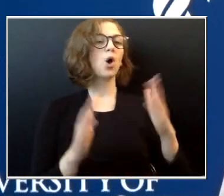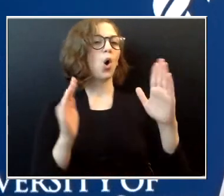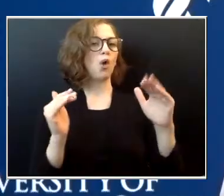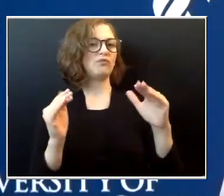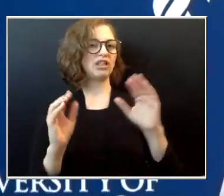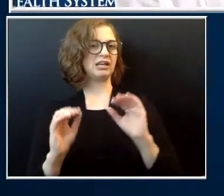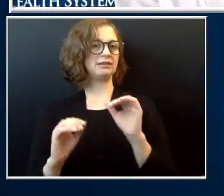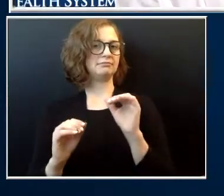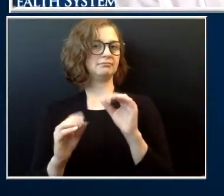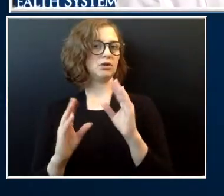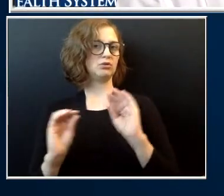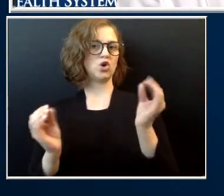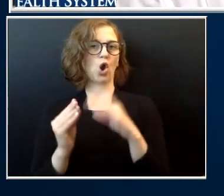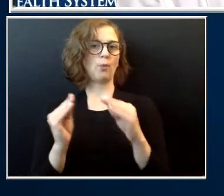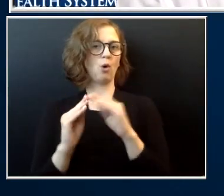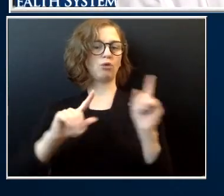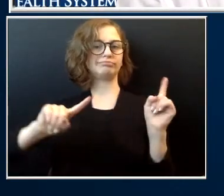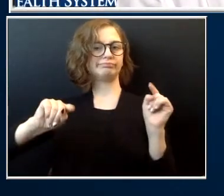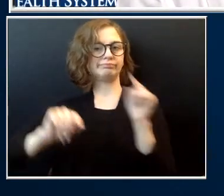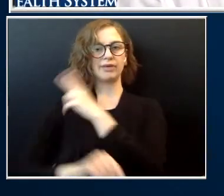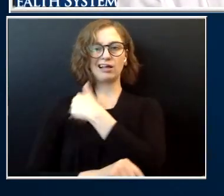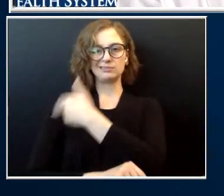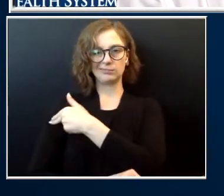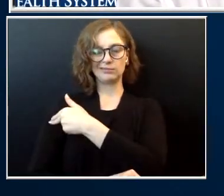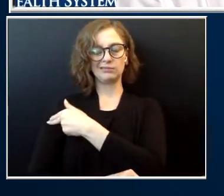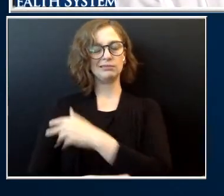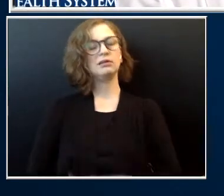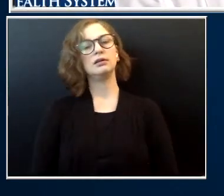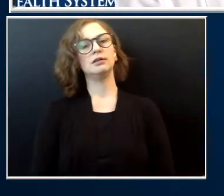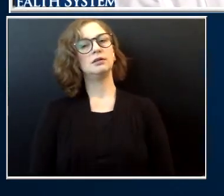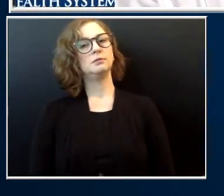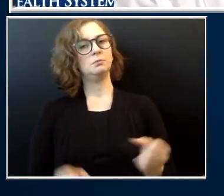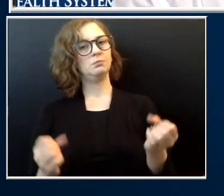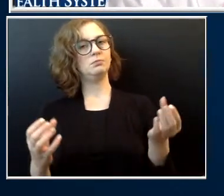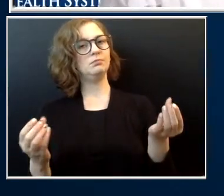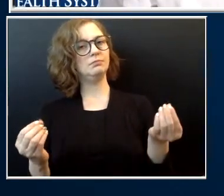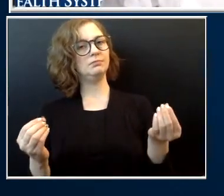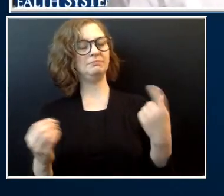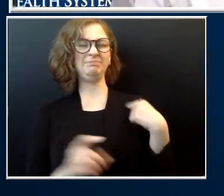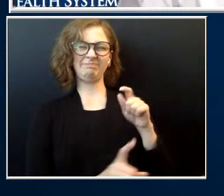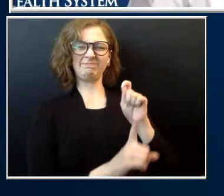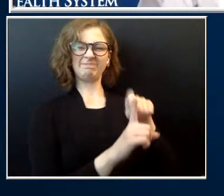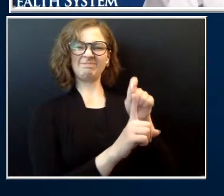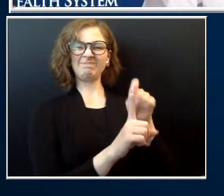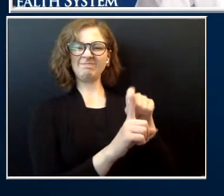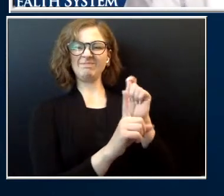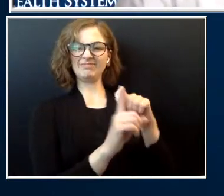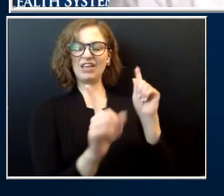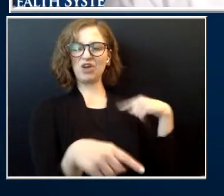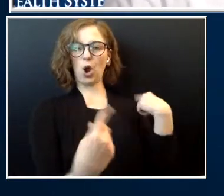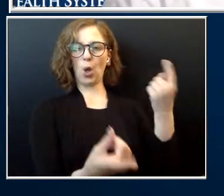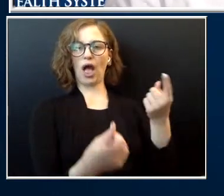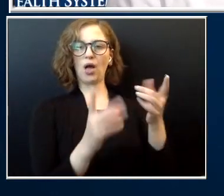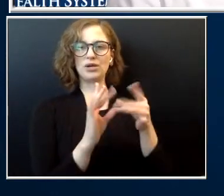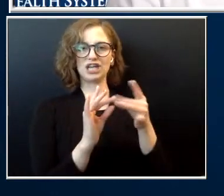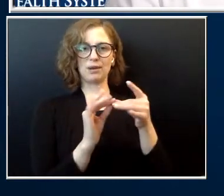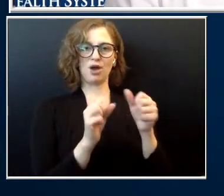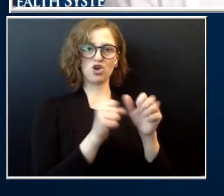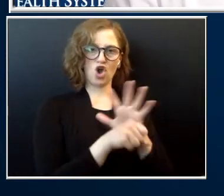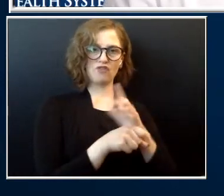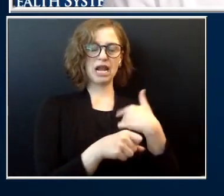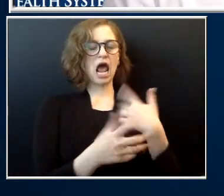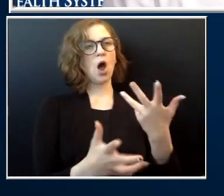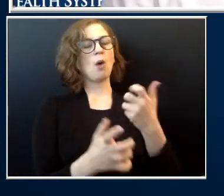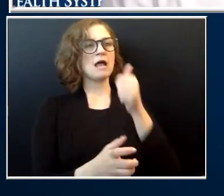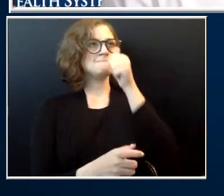well. So I've been giving you a hard time about this for a while. We've been talking about COVID. I want to get past it. Everybody wants to get past it.